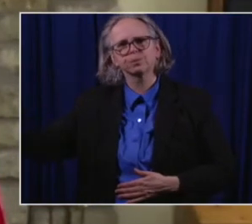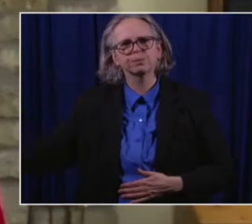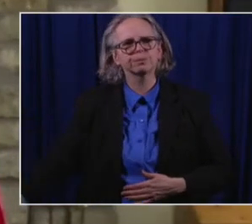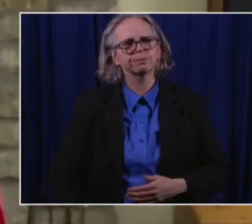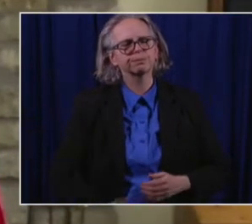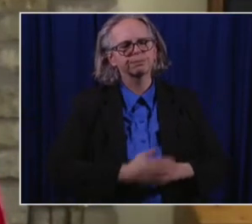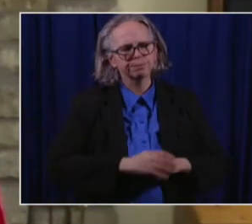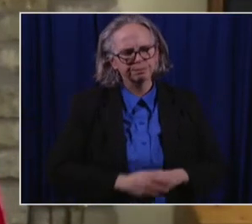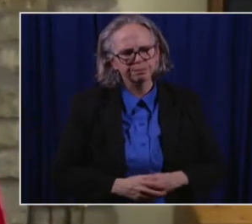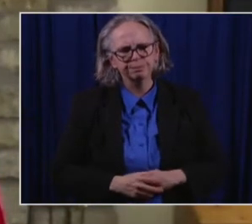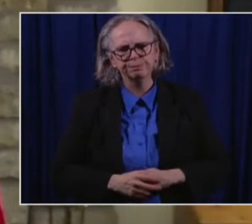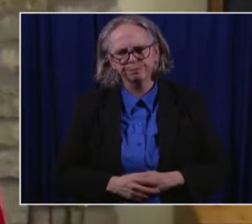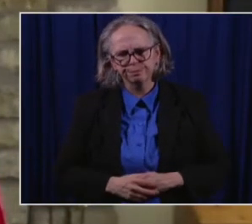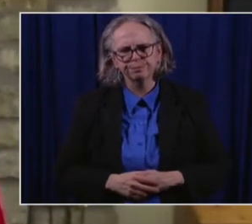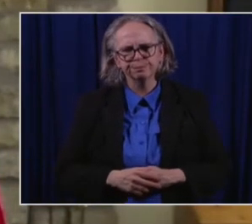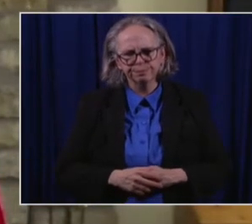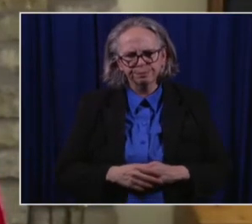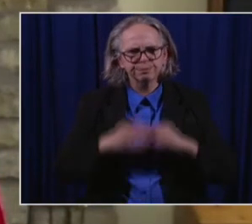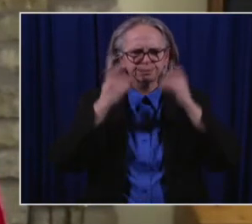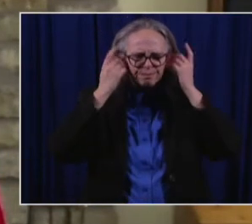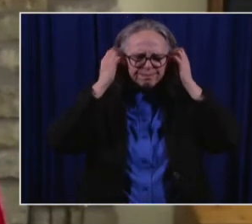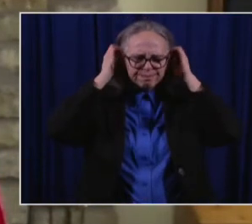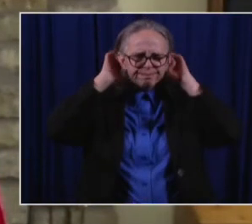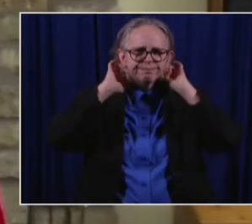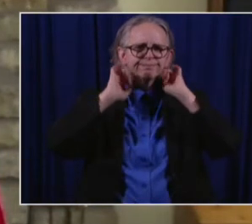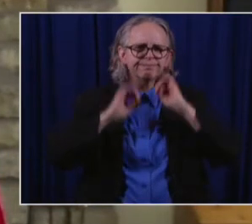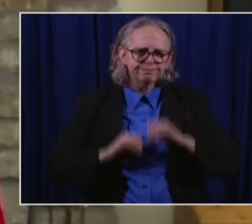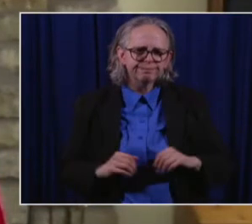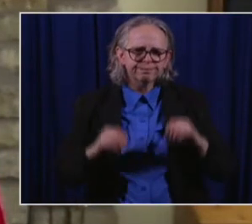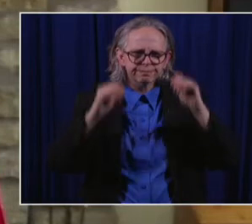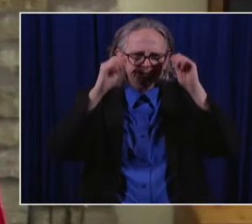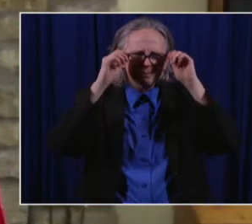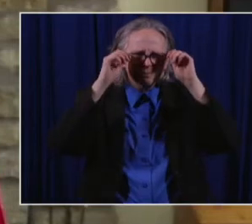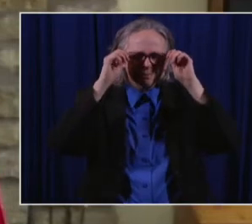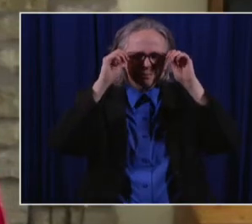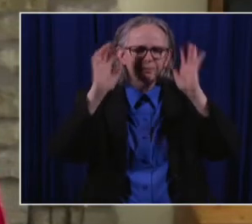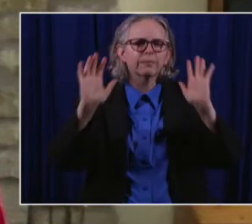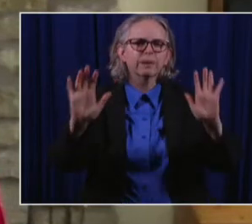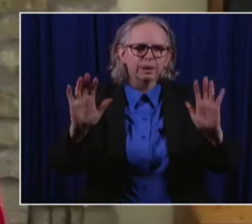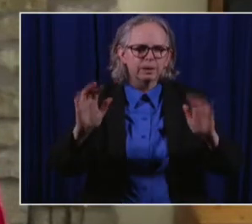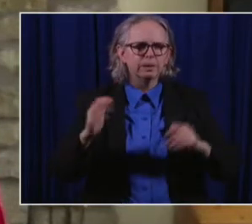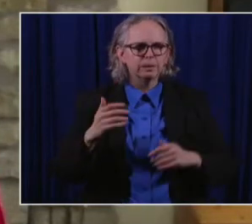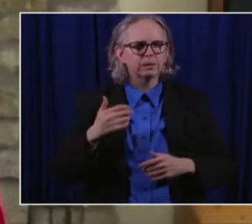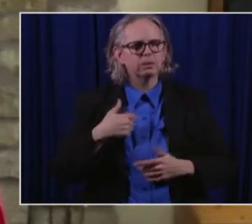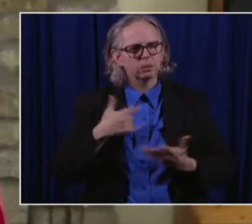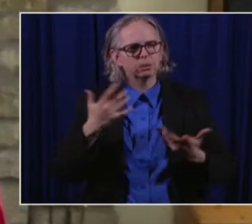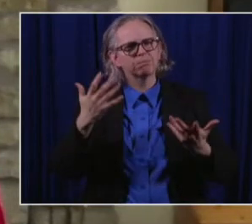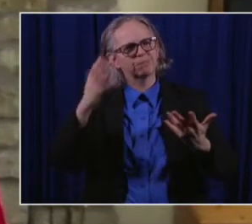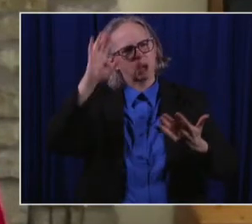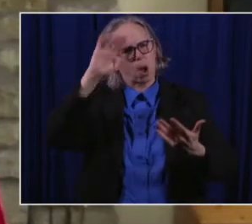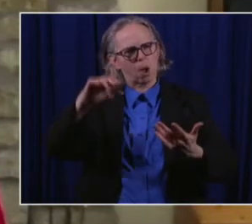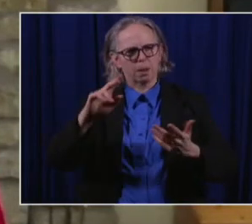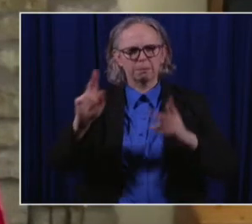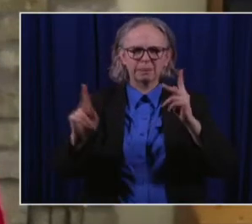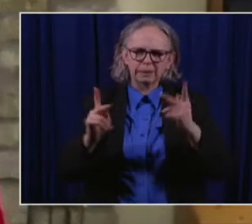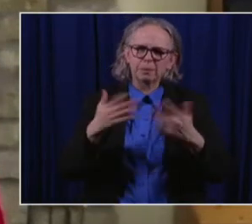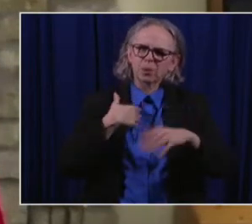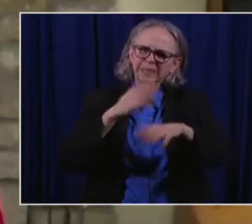We've urged people for a long time to wear masks, but just a little